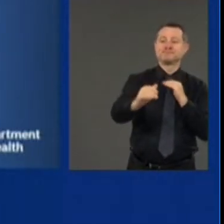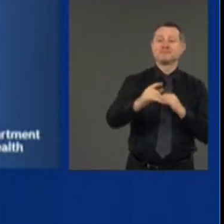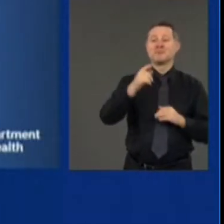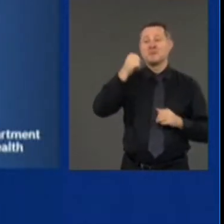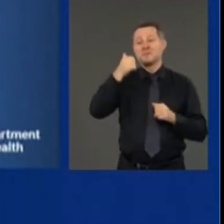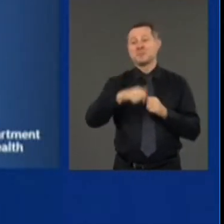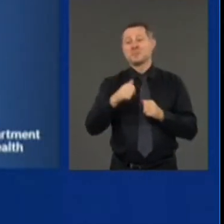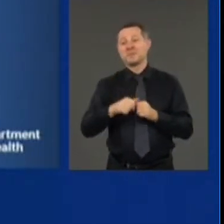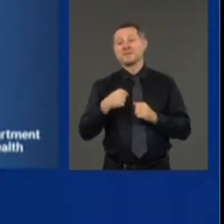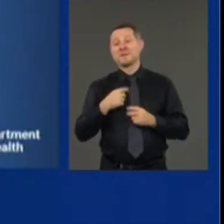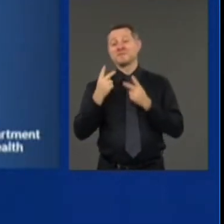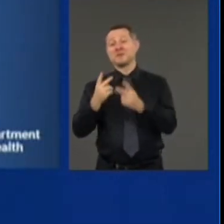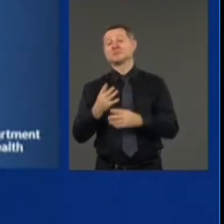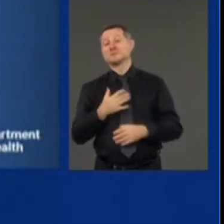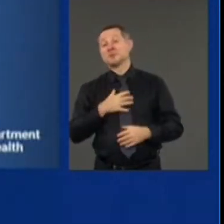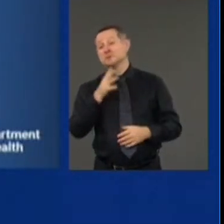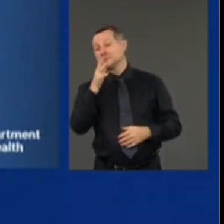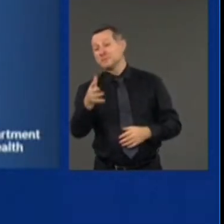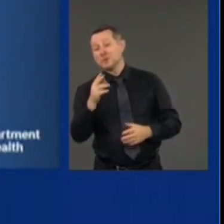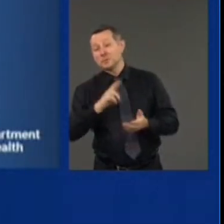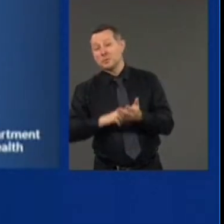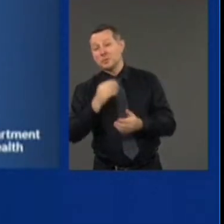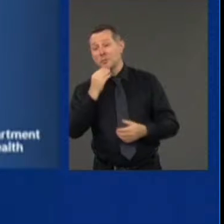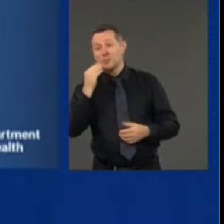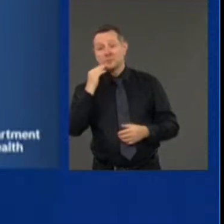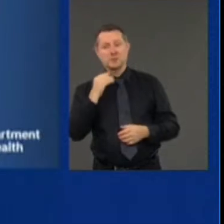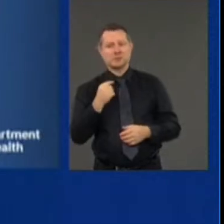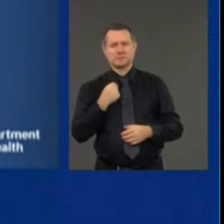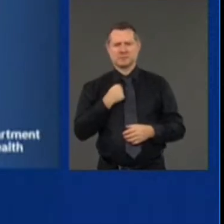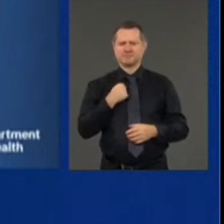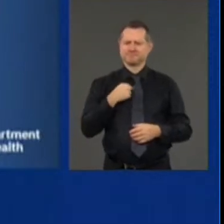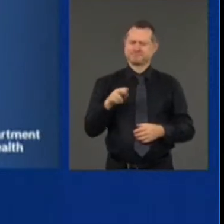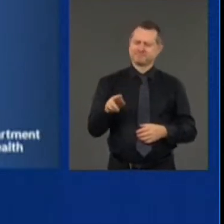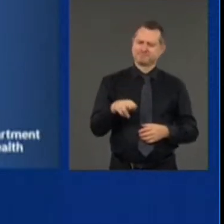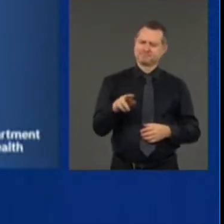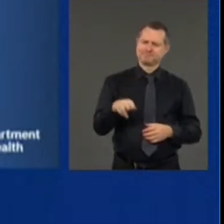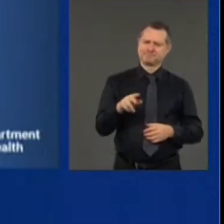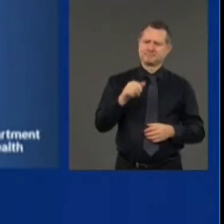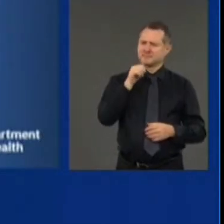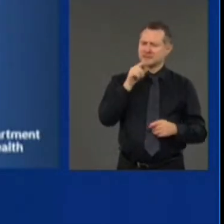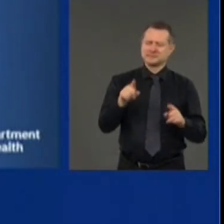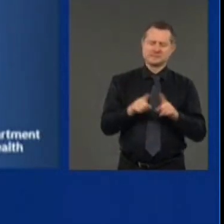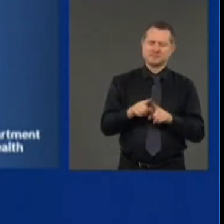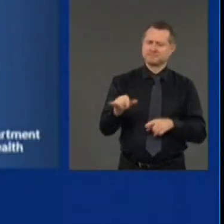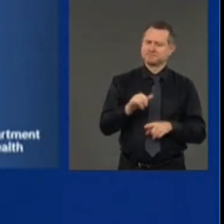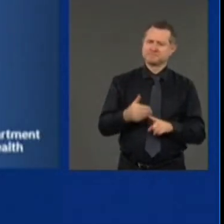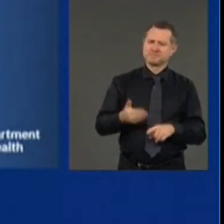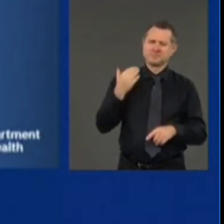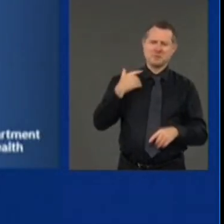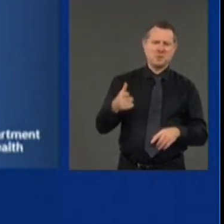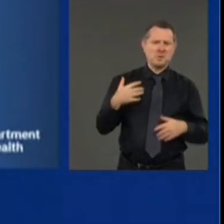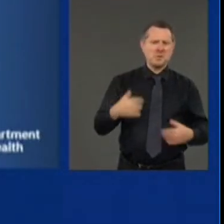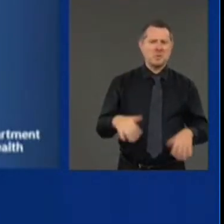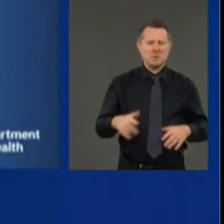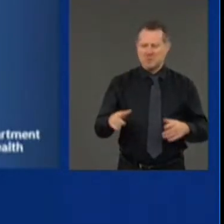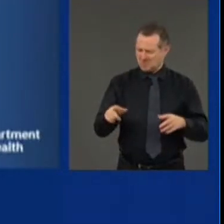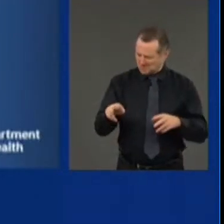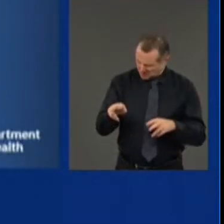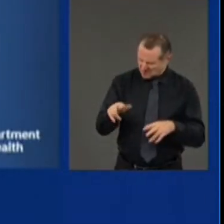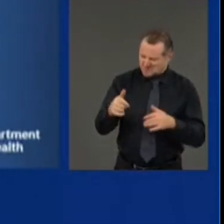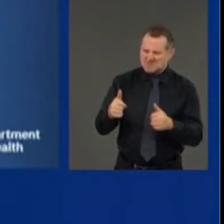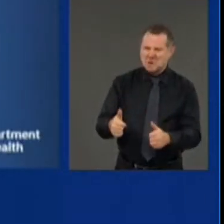home, and I left and I sort of said to myself, she's just not the grandmother that I knew, just because of how frail she was, and